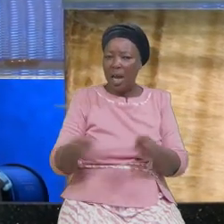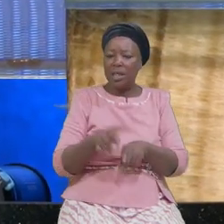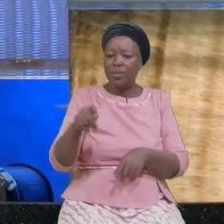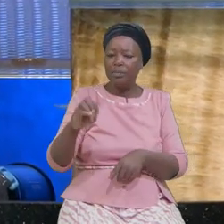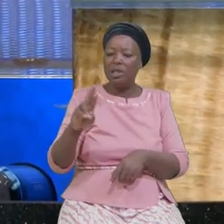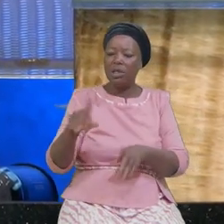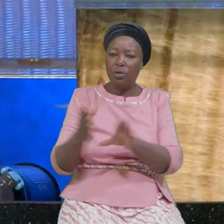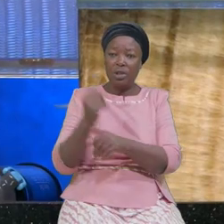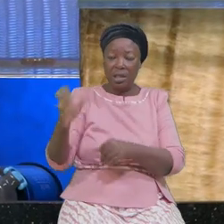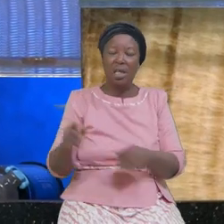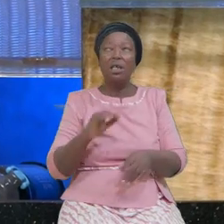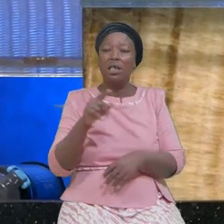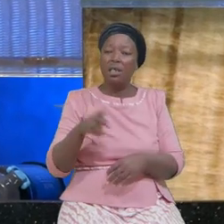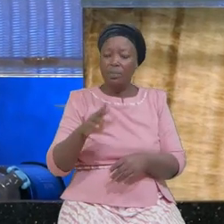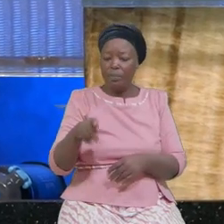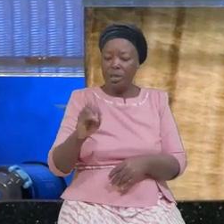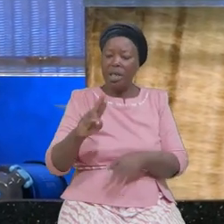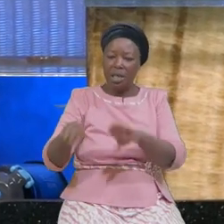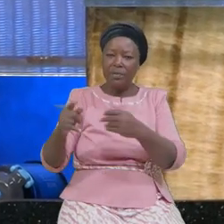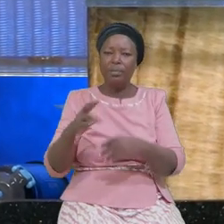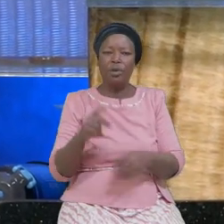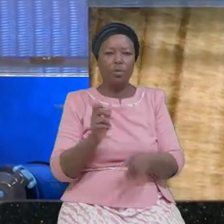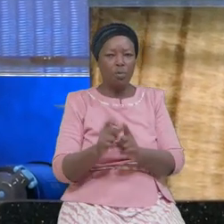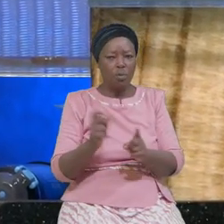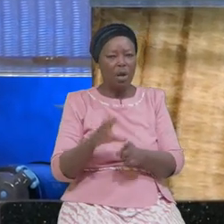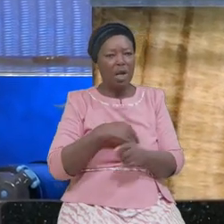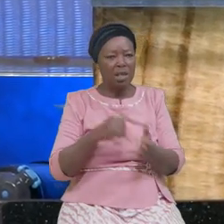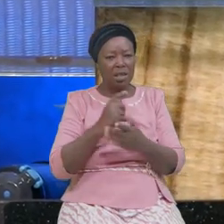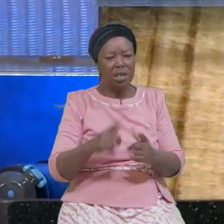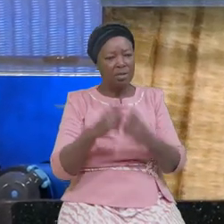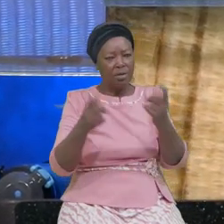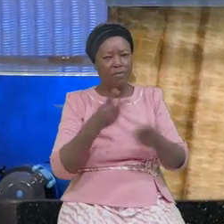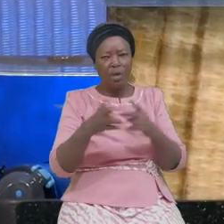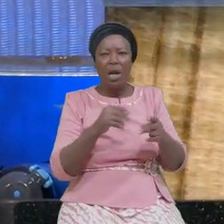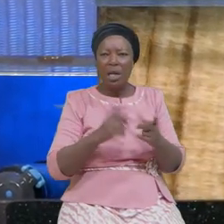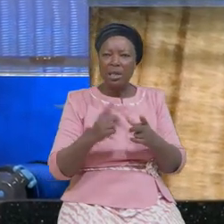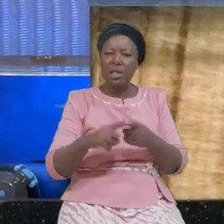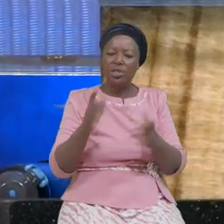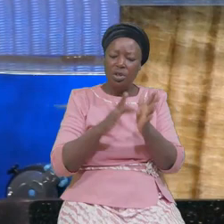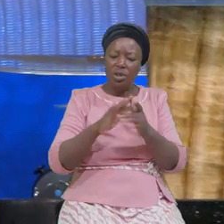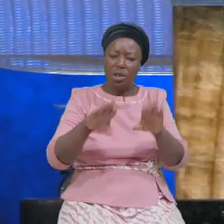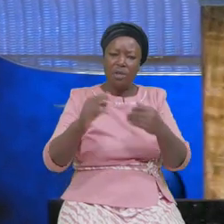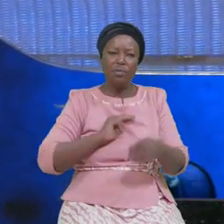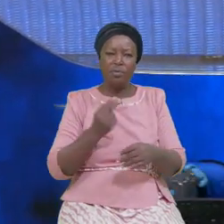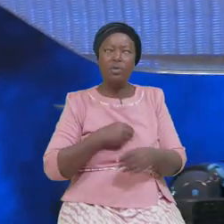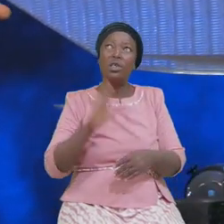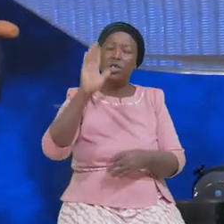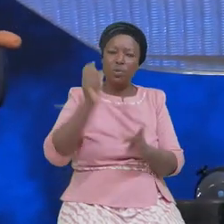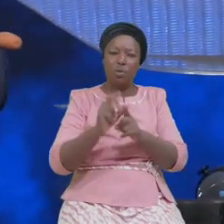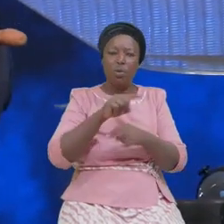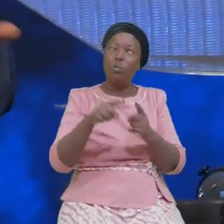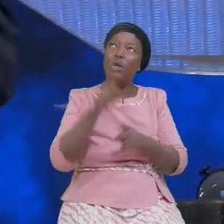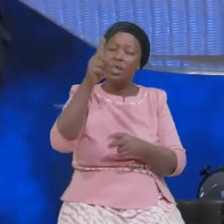a great visitation when God gives us his word, when he visits us. Not only that, they